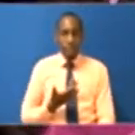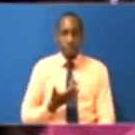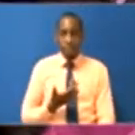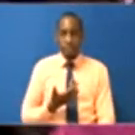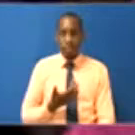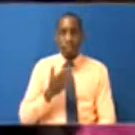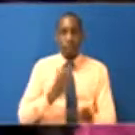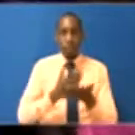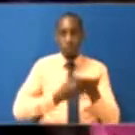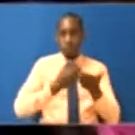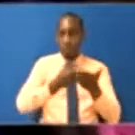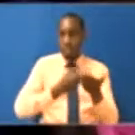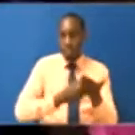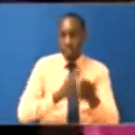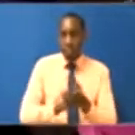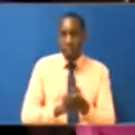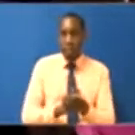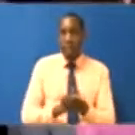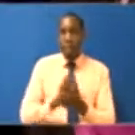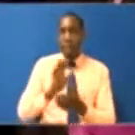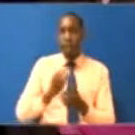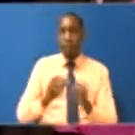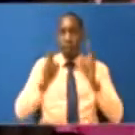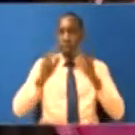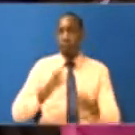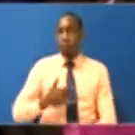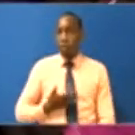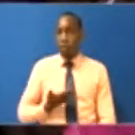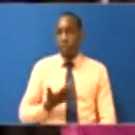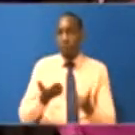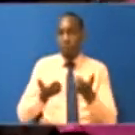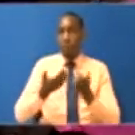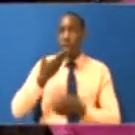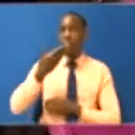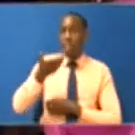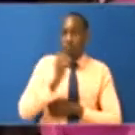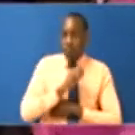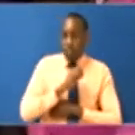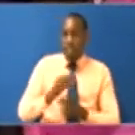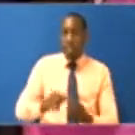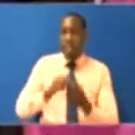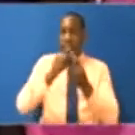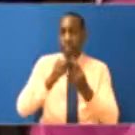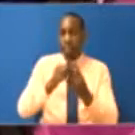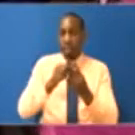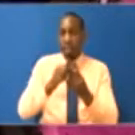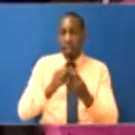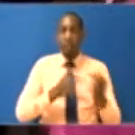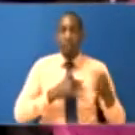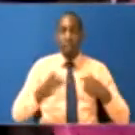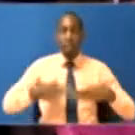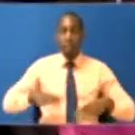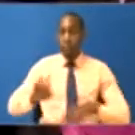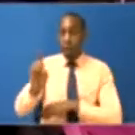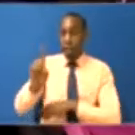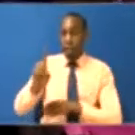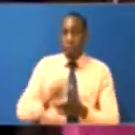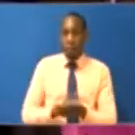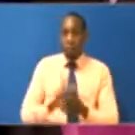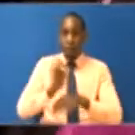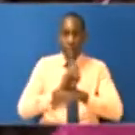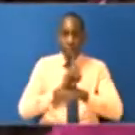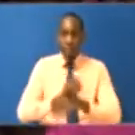was a real debate is there something that you felt that probably you needed to respond to particularly that touches on people of nairobi in a